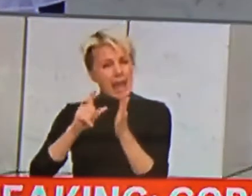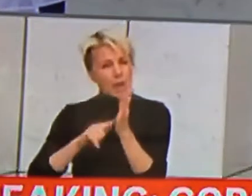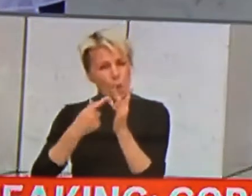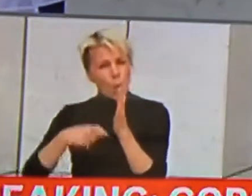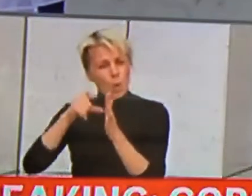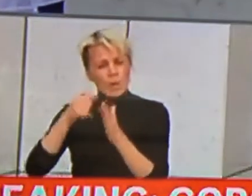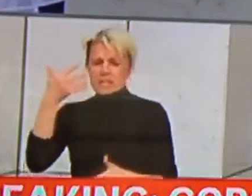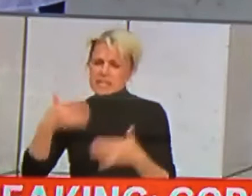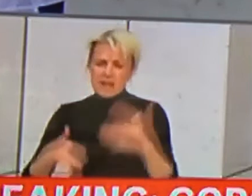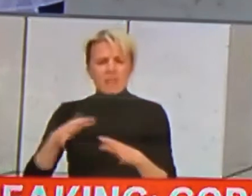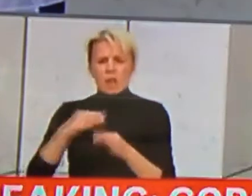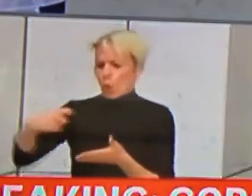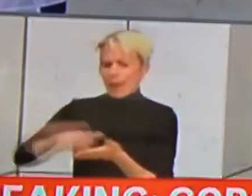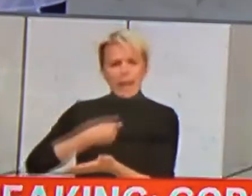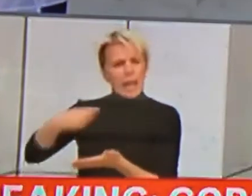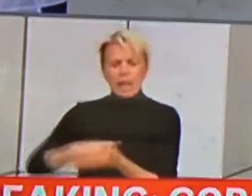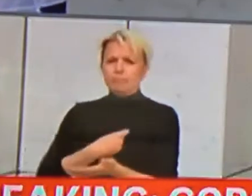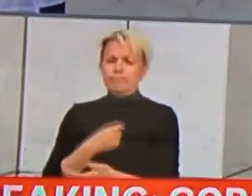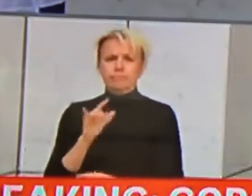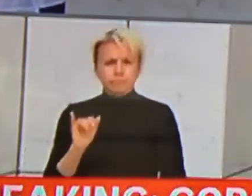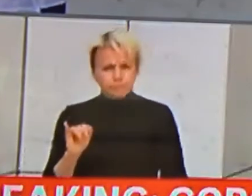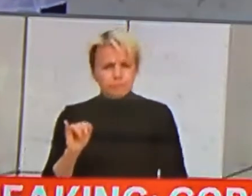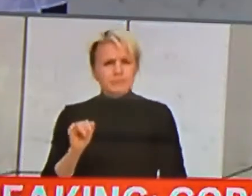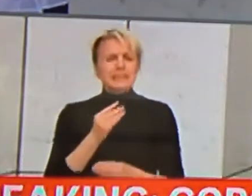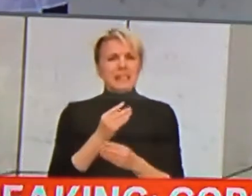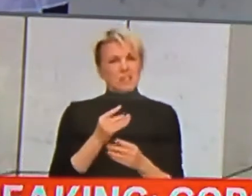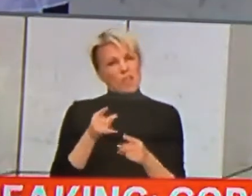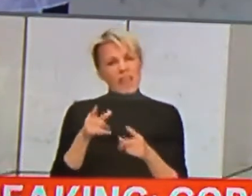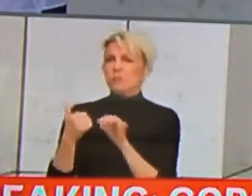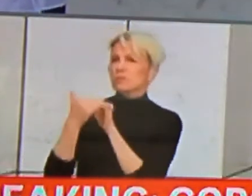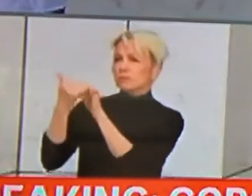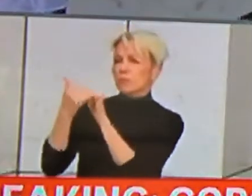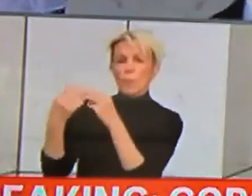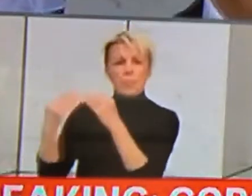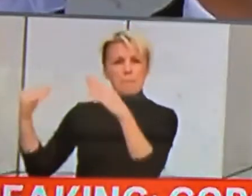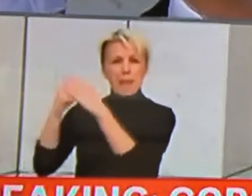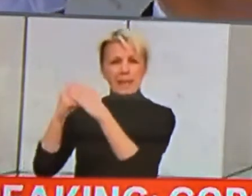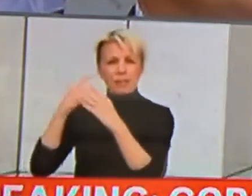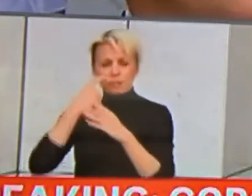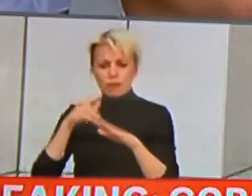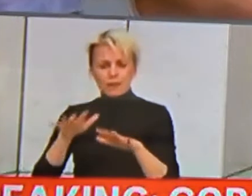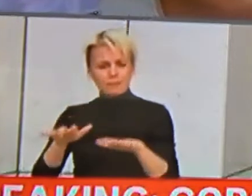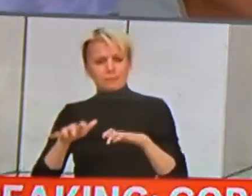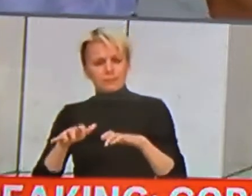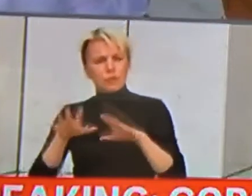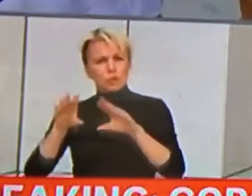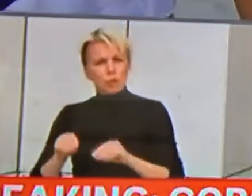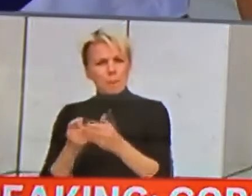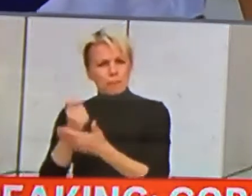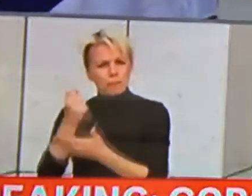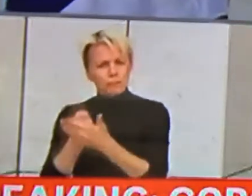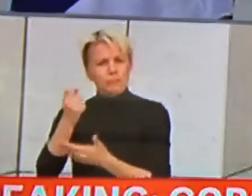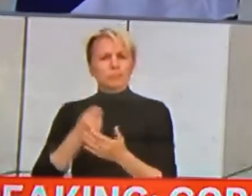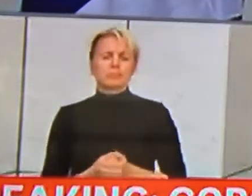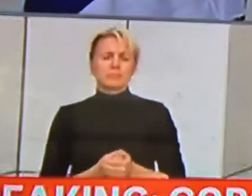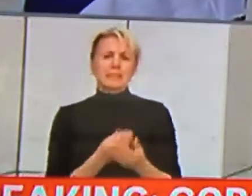There will be the banks will be having to make arrangements with them. Whether councils are involved in providing waivers